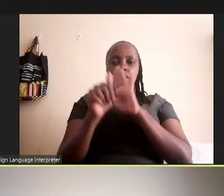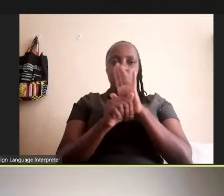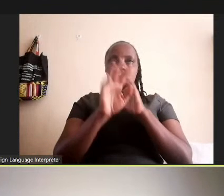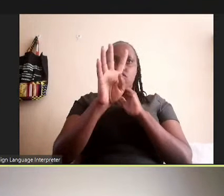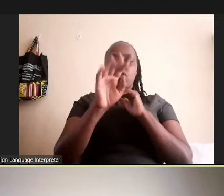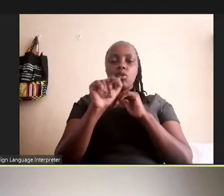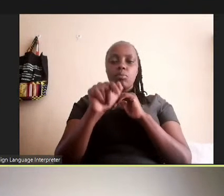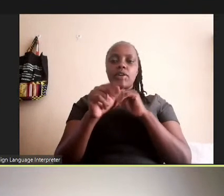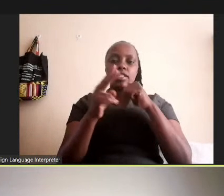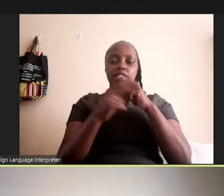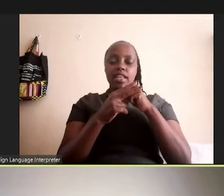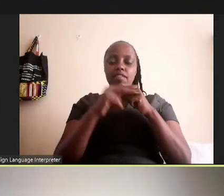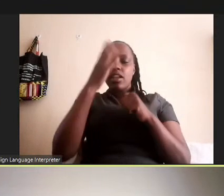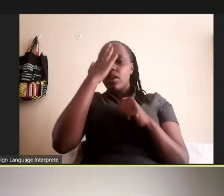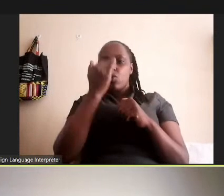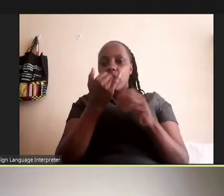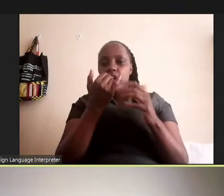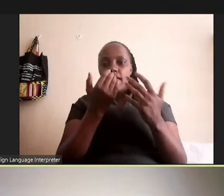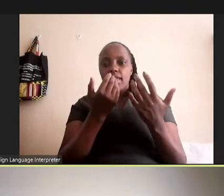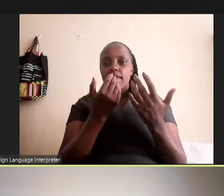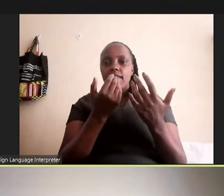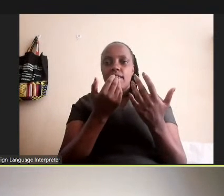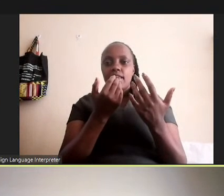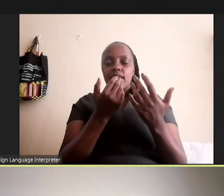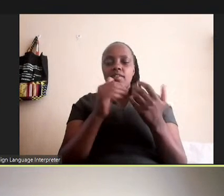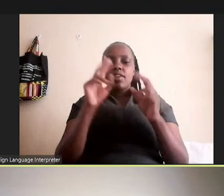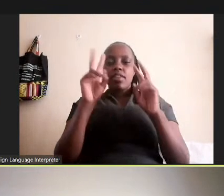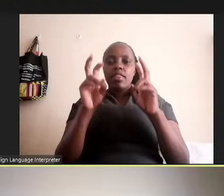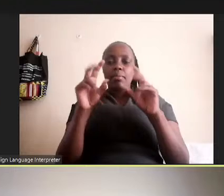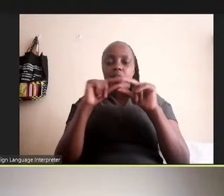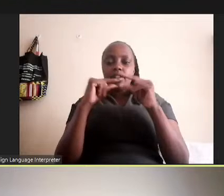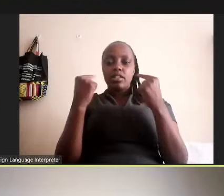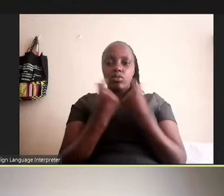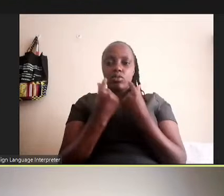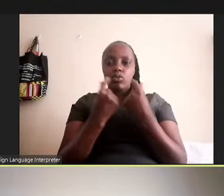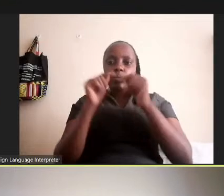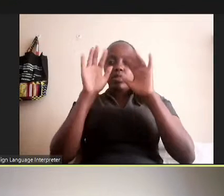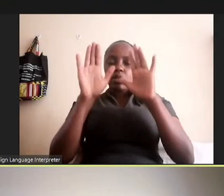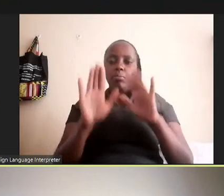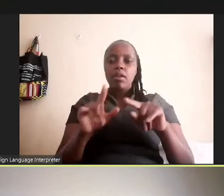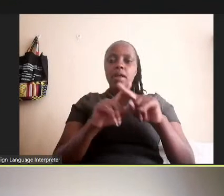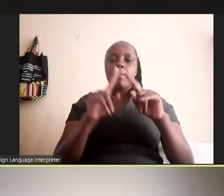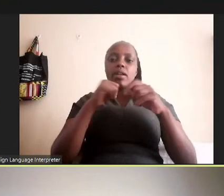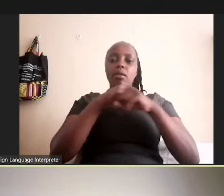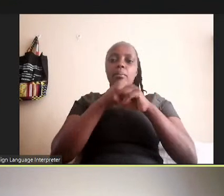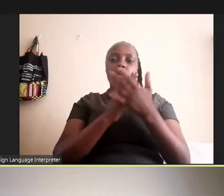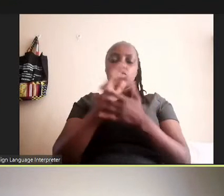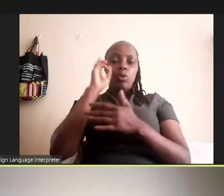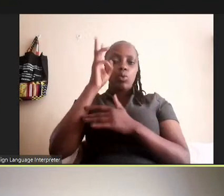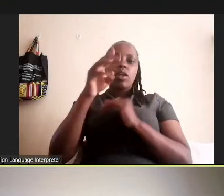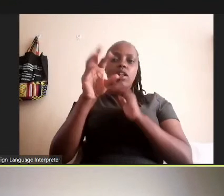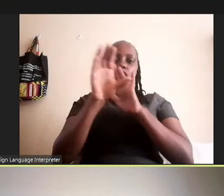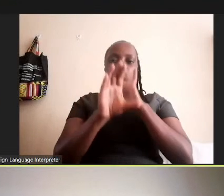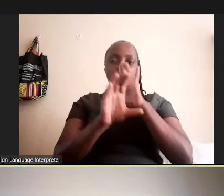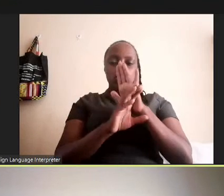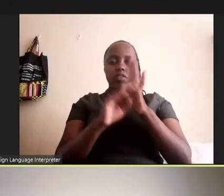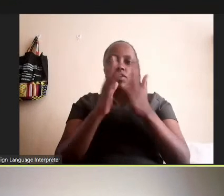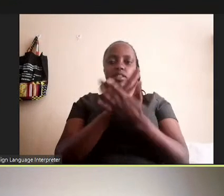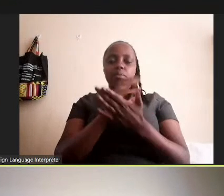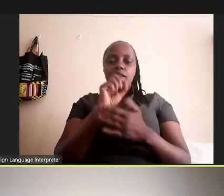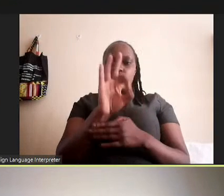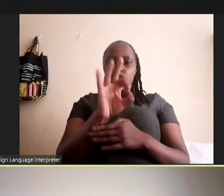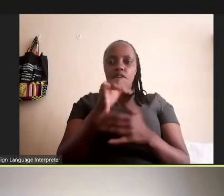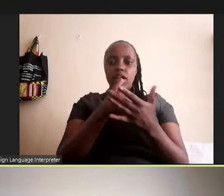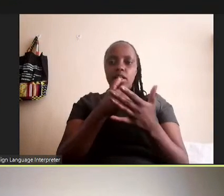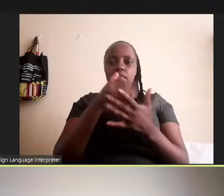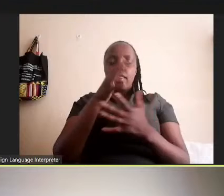terms of why the thematic groups and so on. But we will make sure that the Constitution is also part of the package when we are